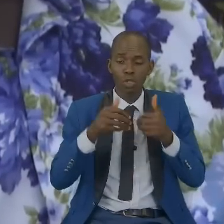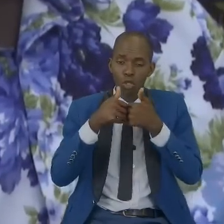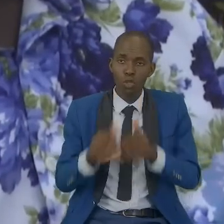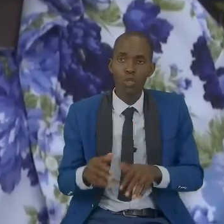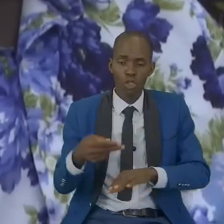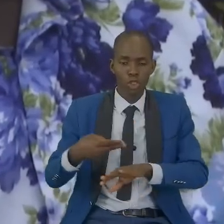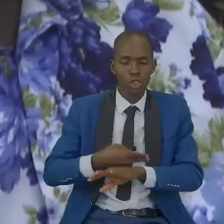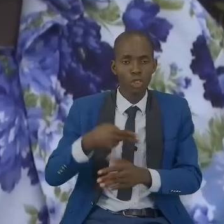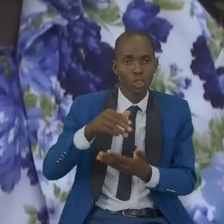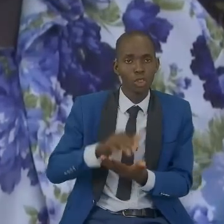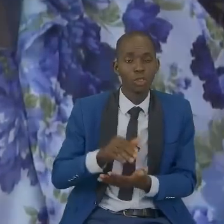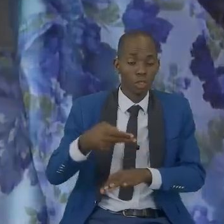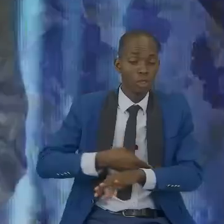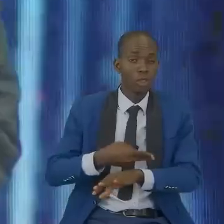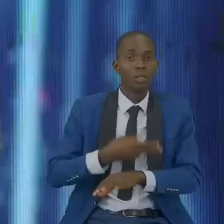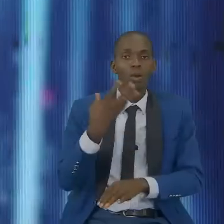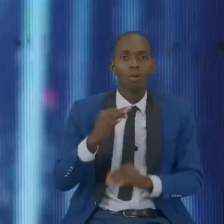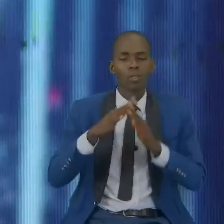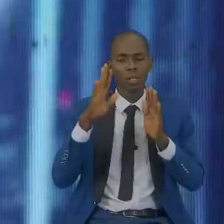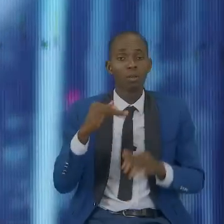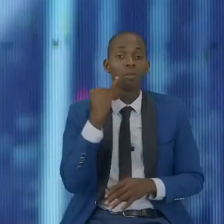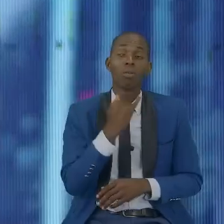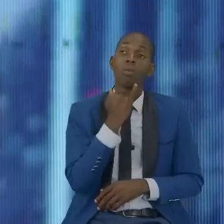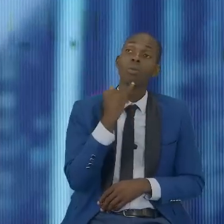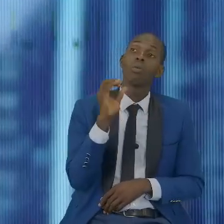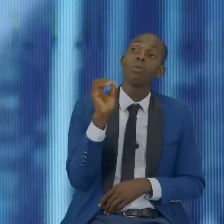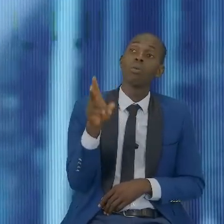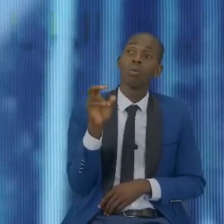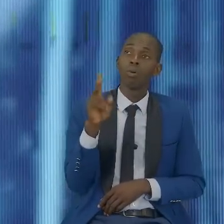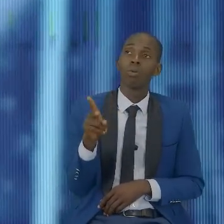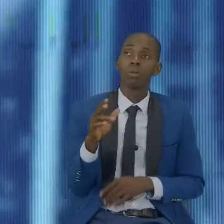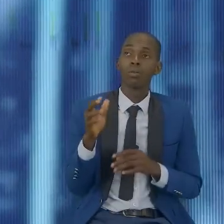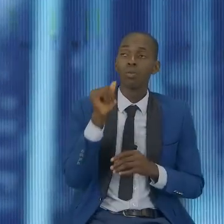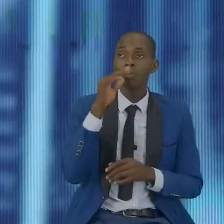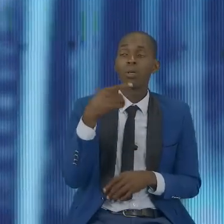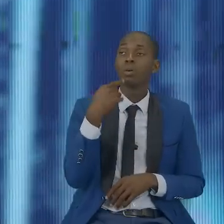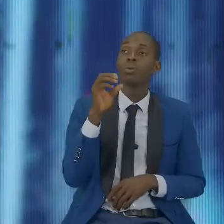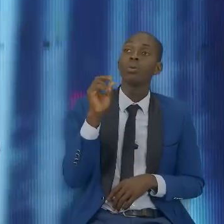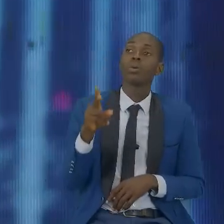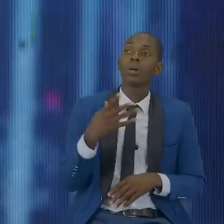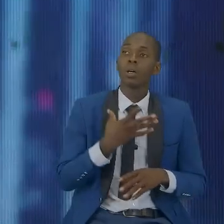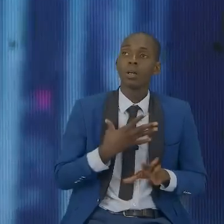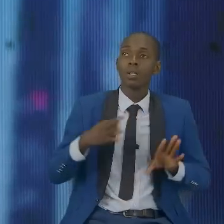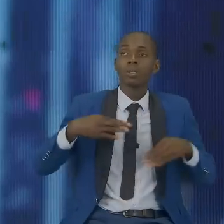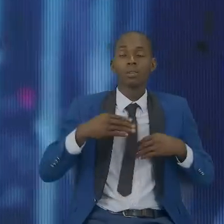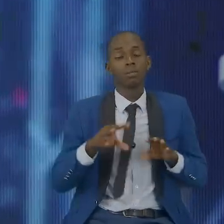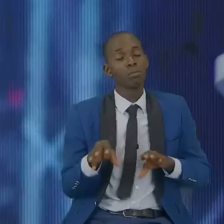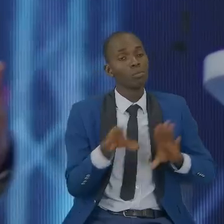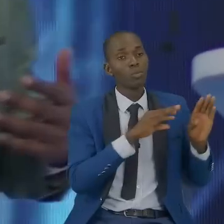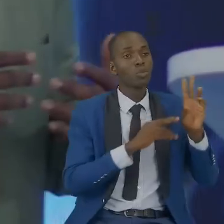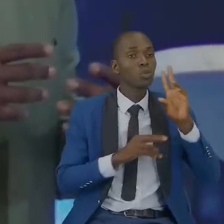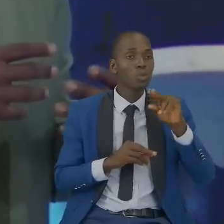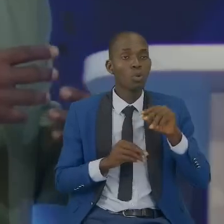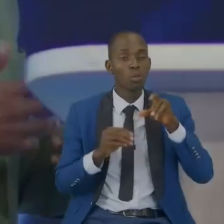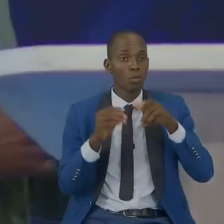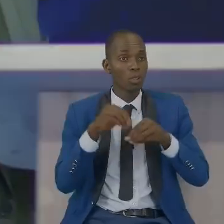house of Israel. Is that so? Look at verse 25. In verse 25, then